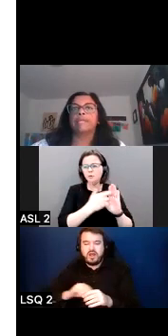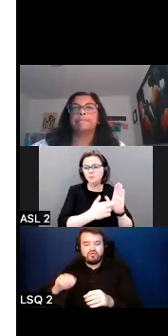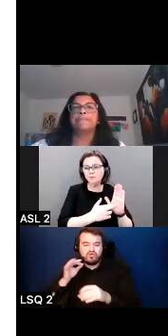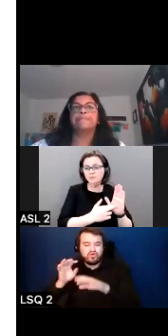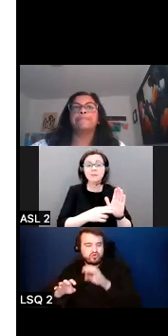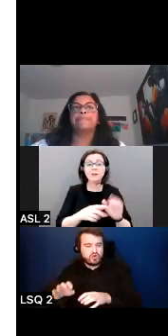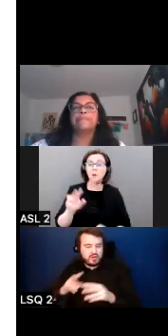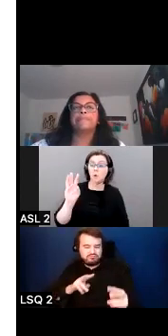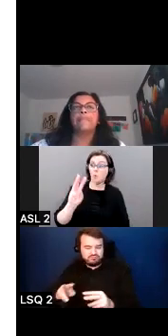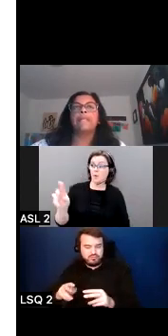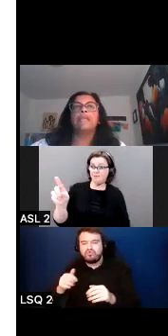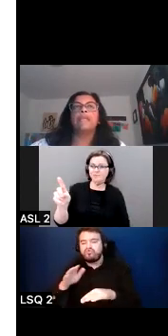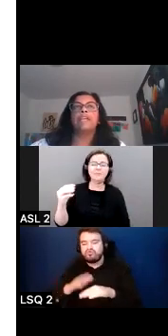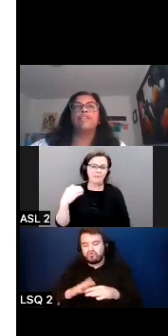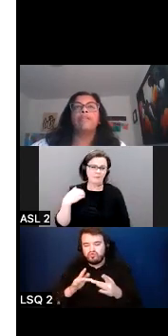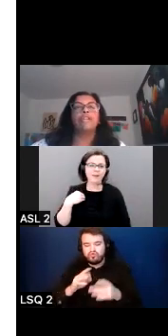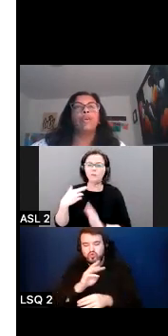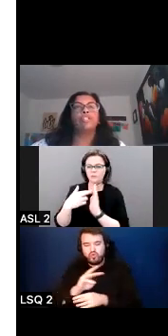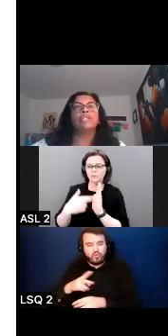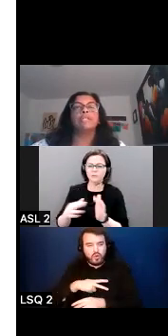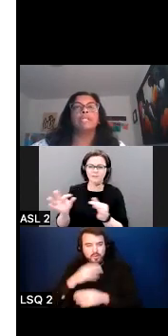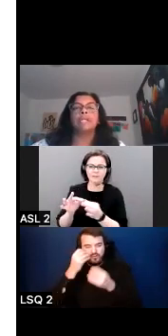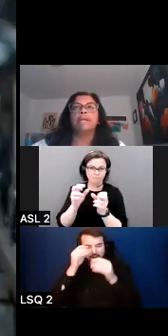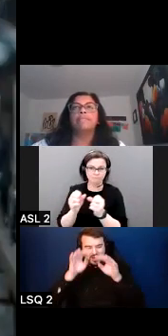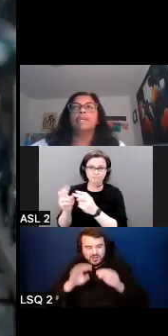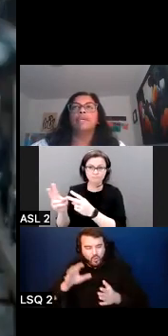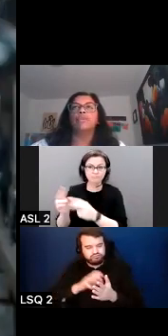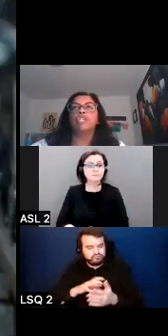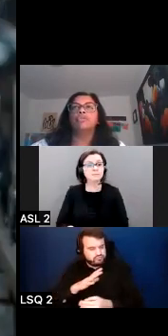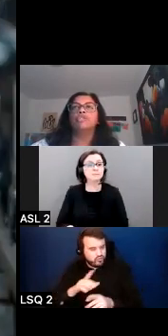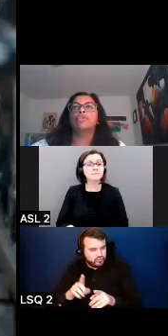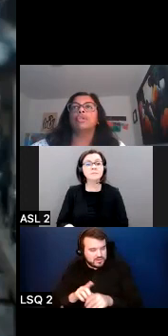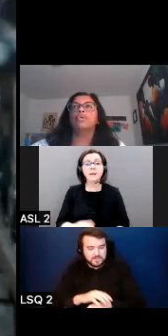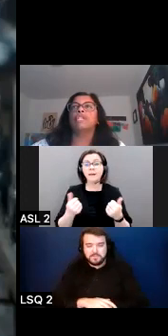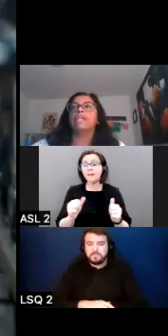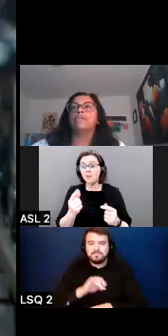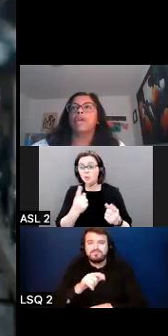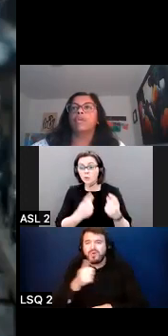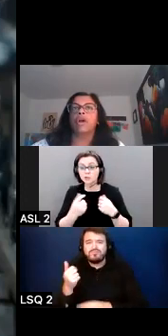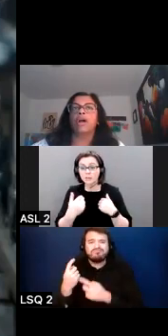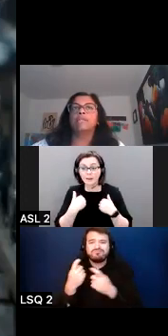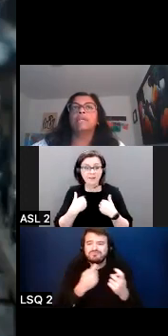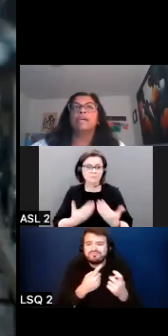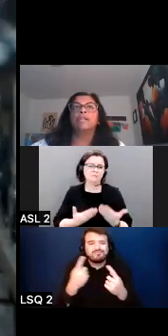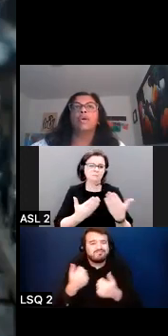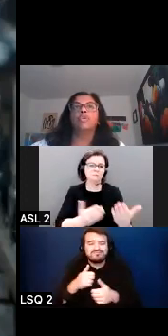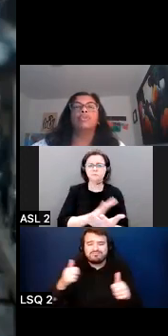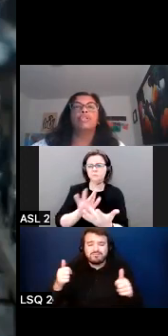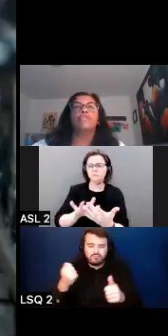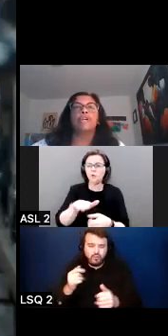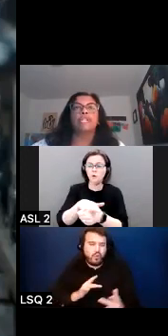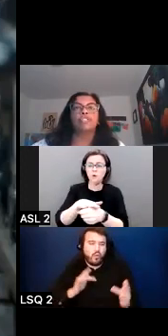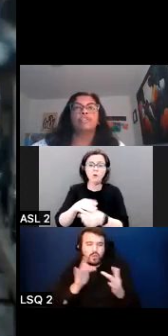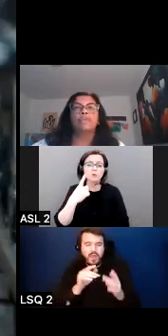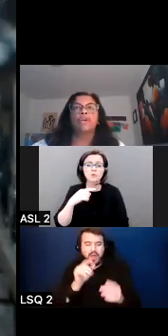the website. If you have any questions in the meantime, reach out to your local Canadian Red Cross, local